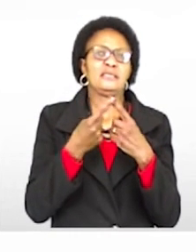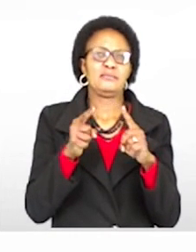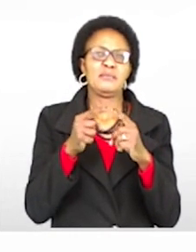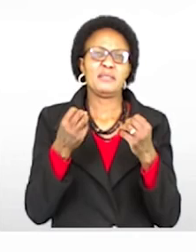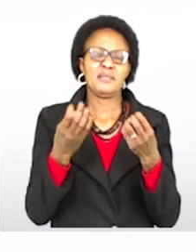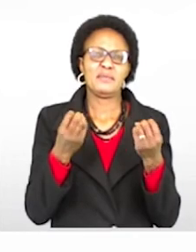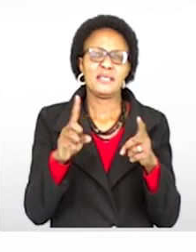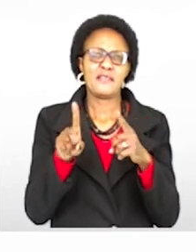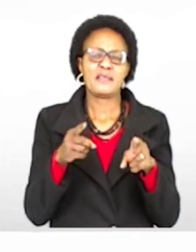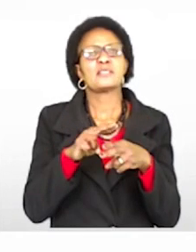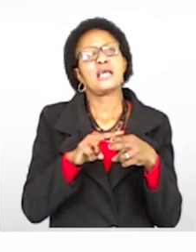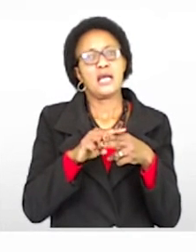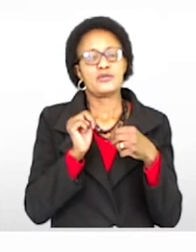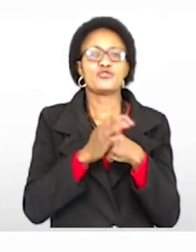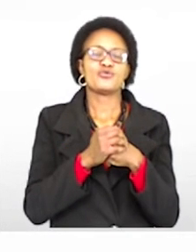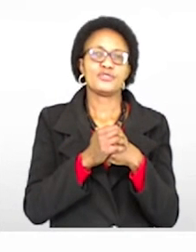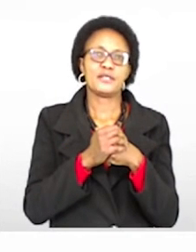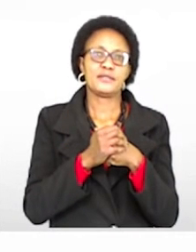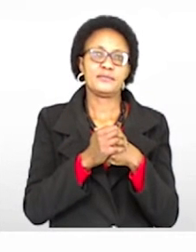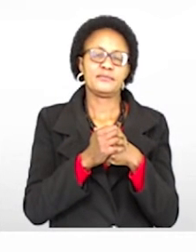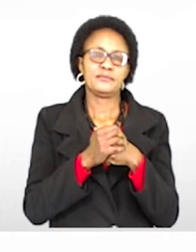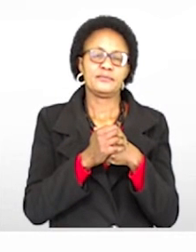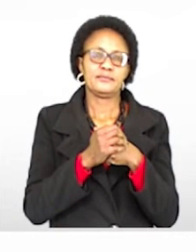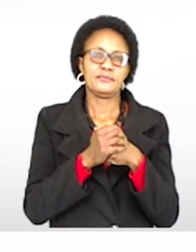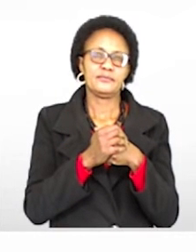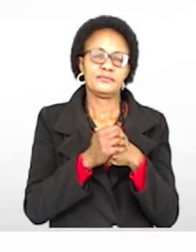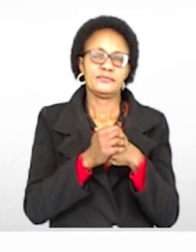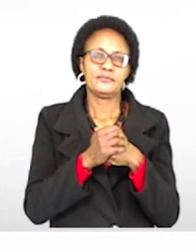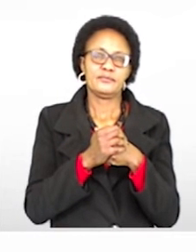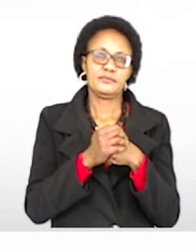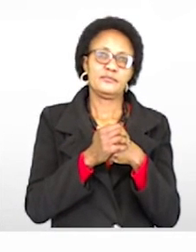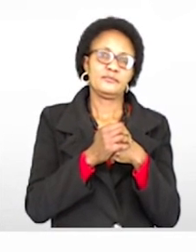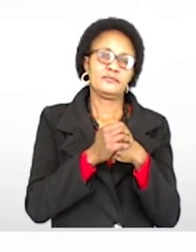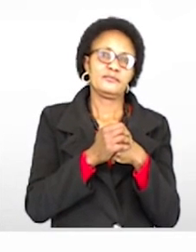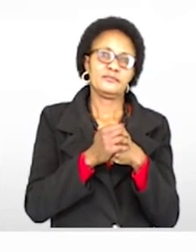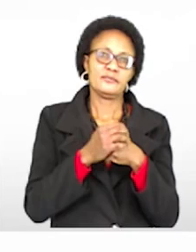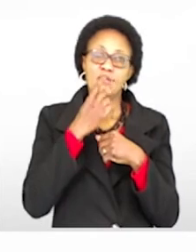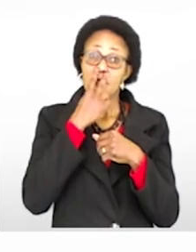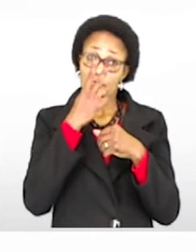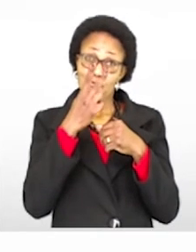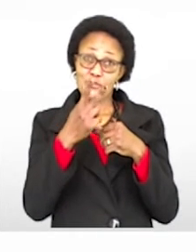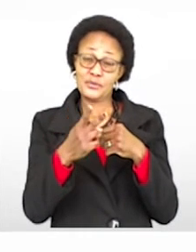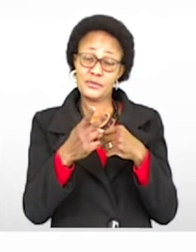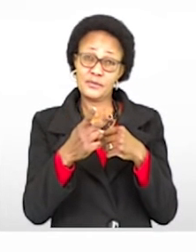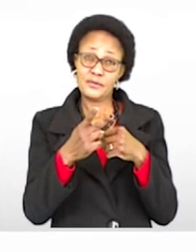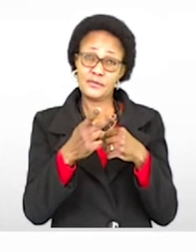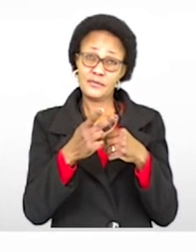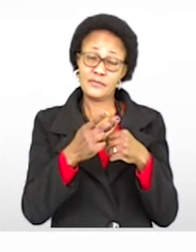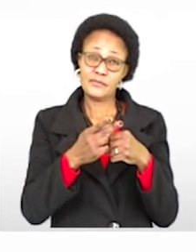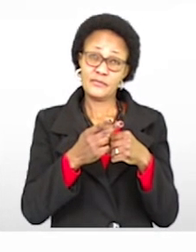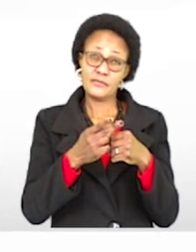or whatever they are constructing is done properly. We can see that there is